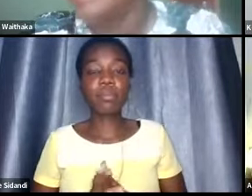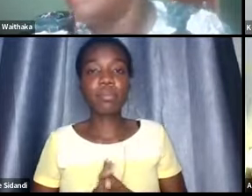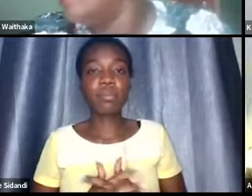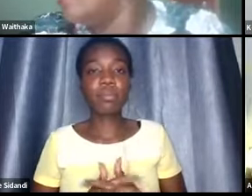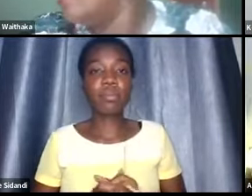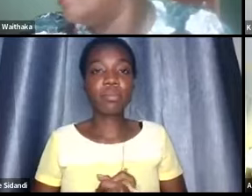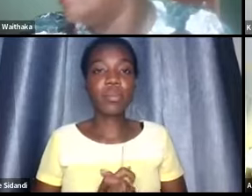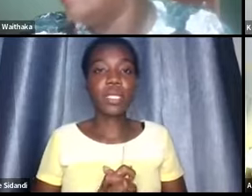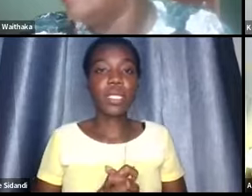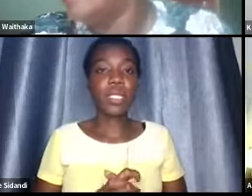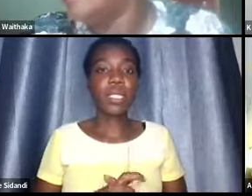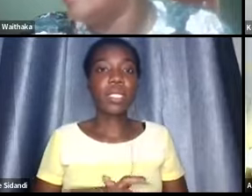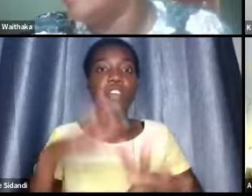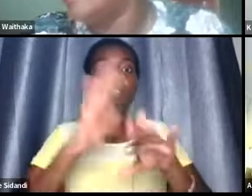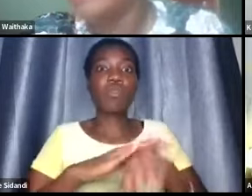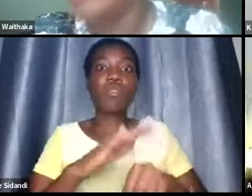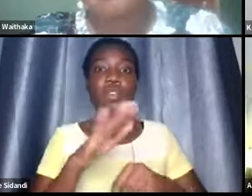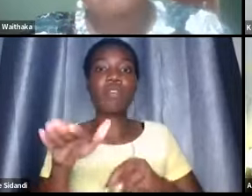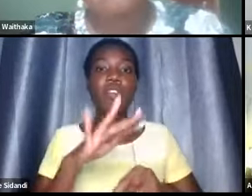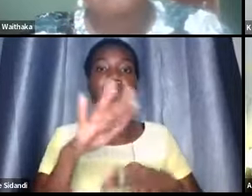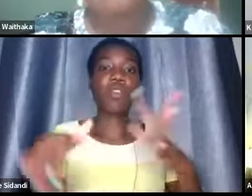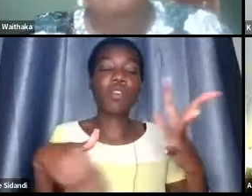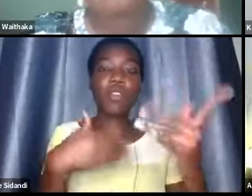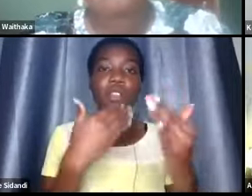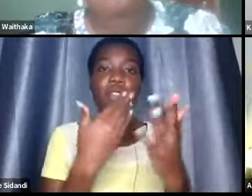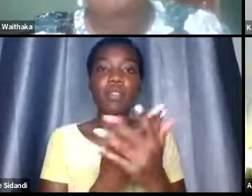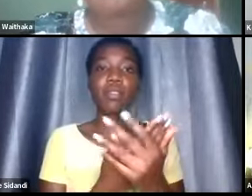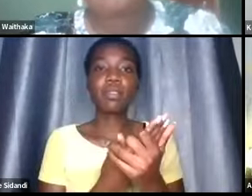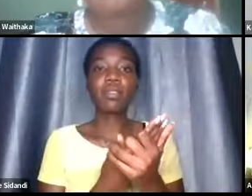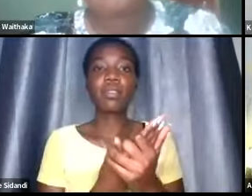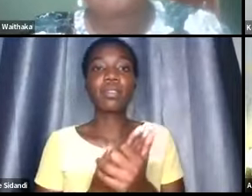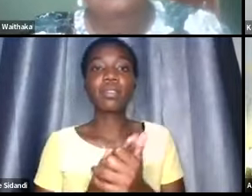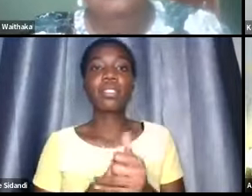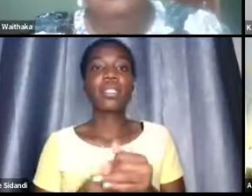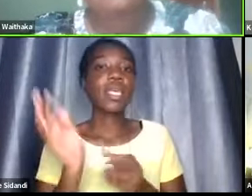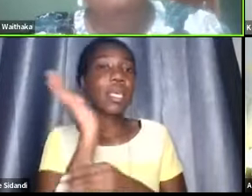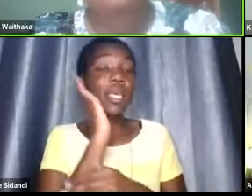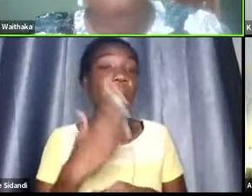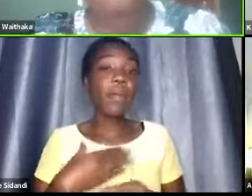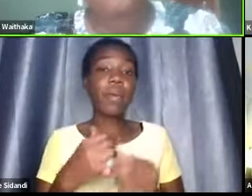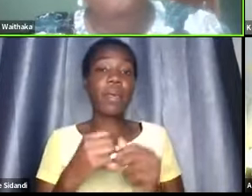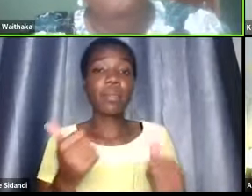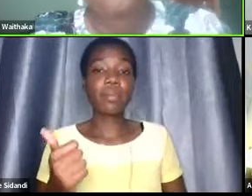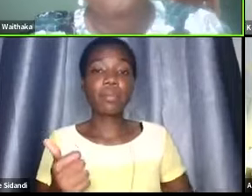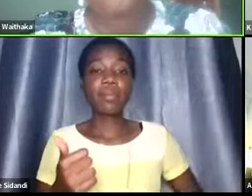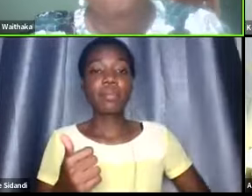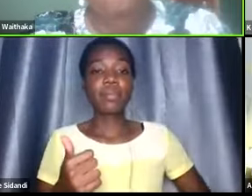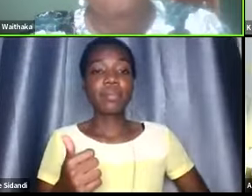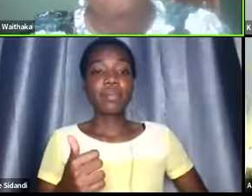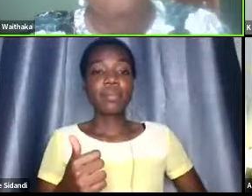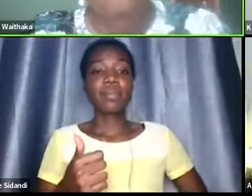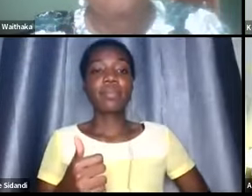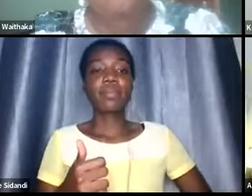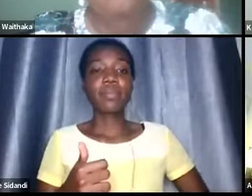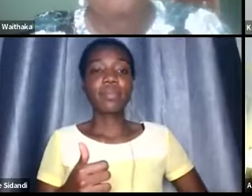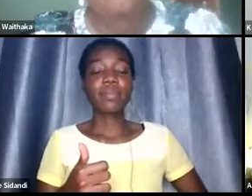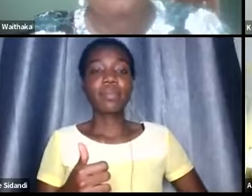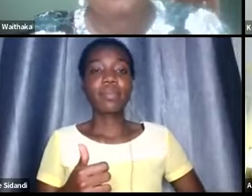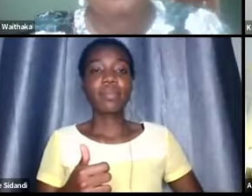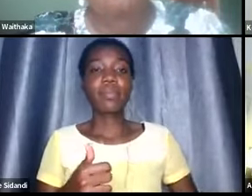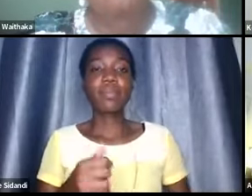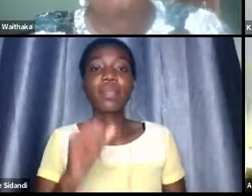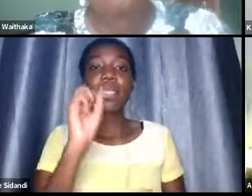Yes, good evening, everyone. Evening to you. You can hear me? Yes. Loud and clear. Yes.